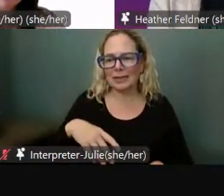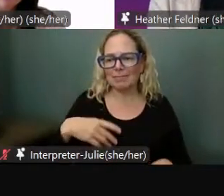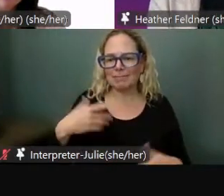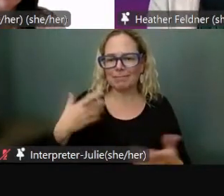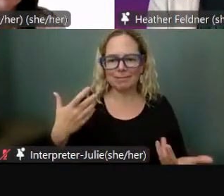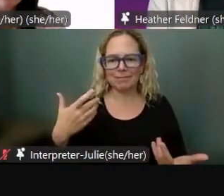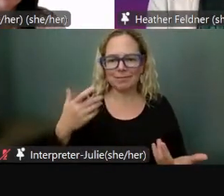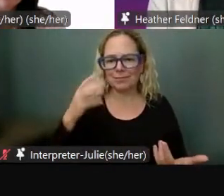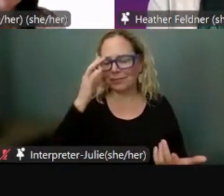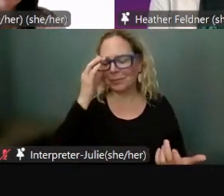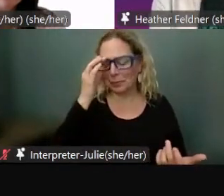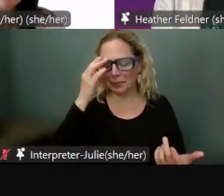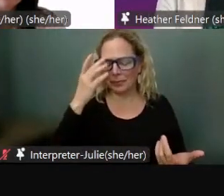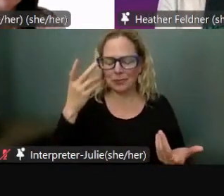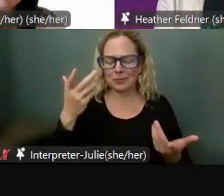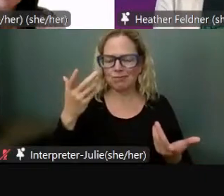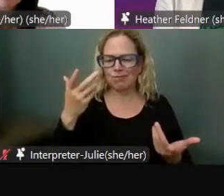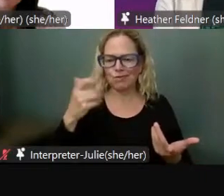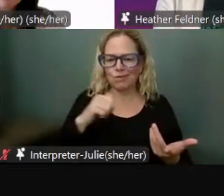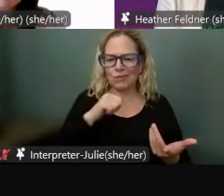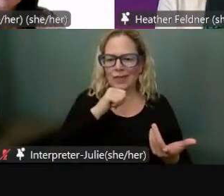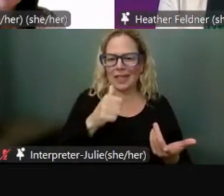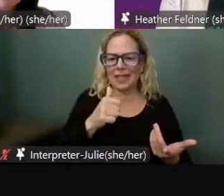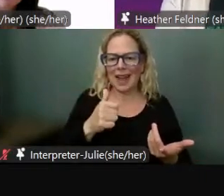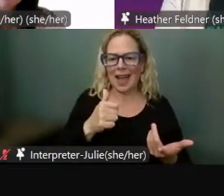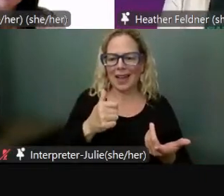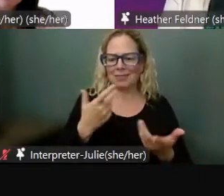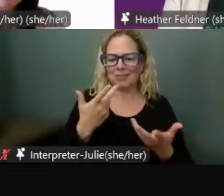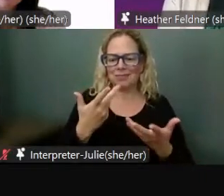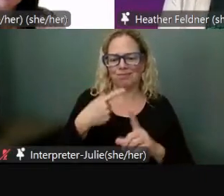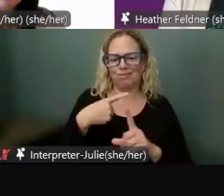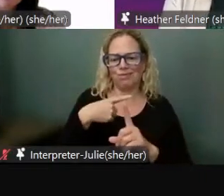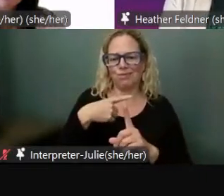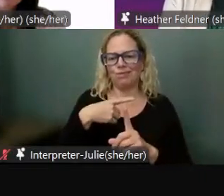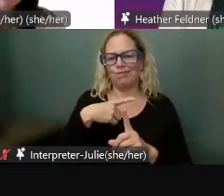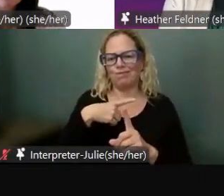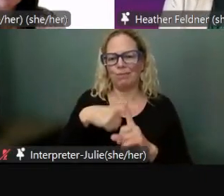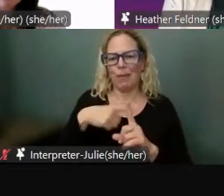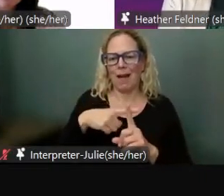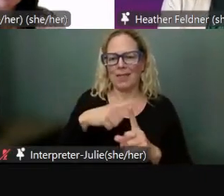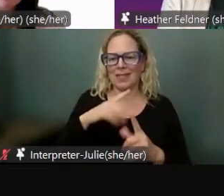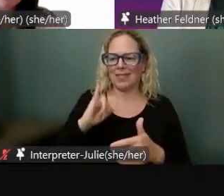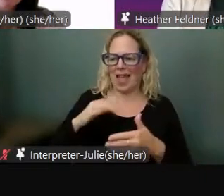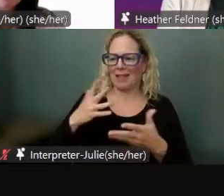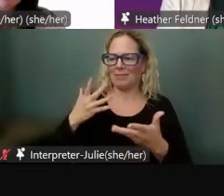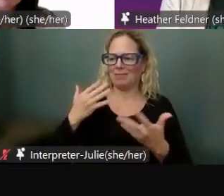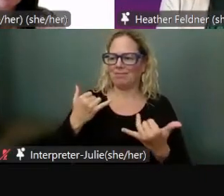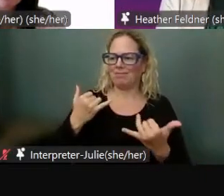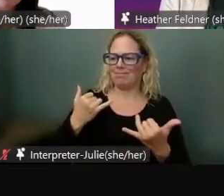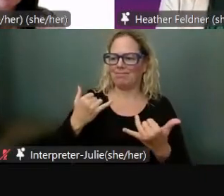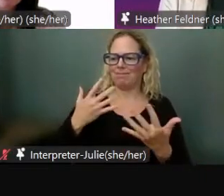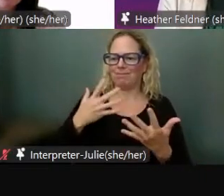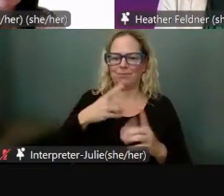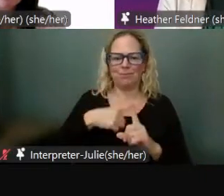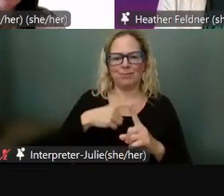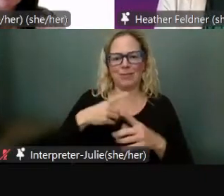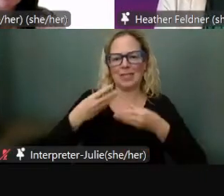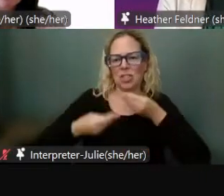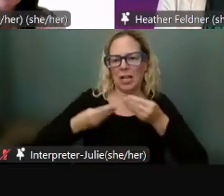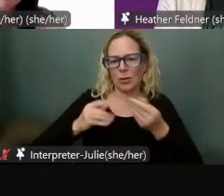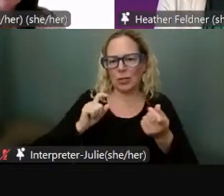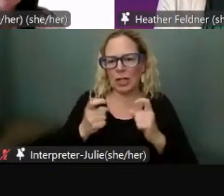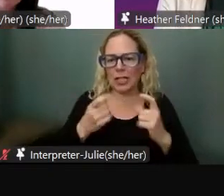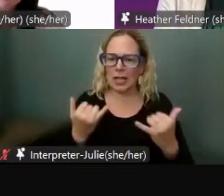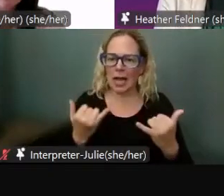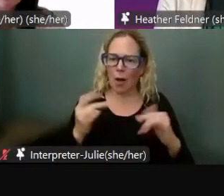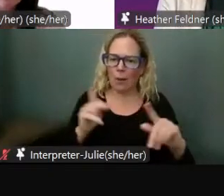generational change. More like the students that are joining us come with the understanding of the social model, want to learn about the social justice